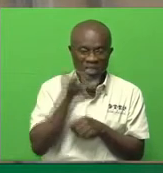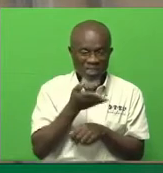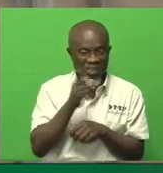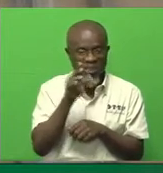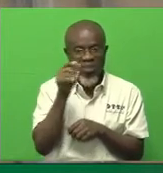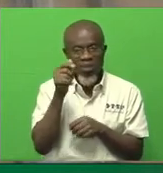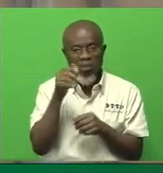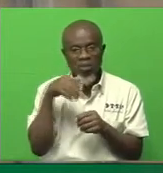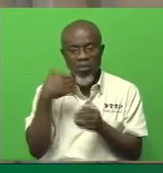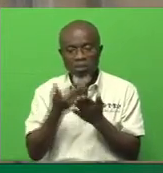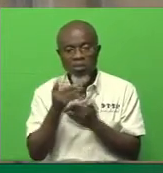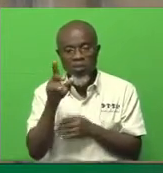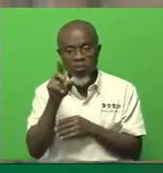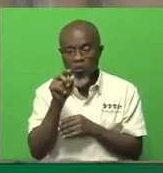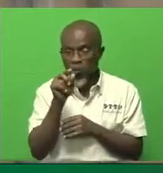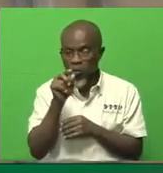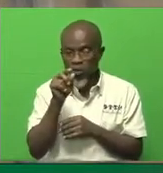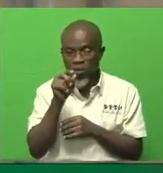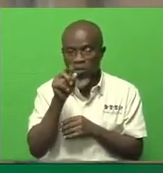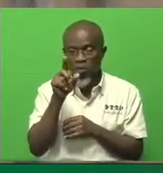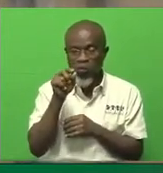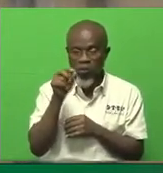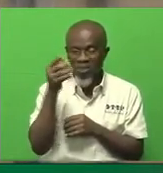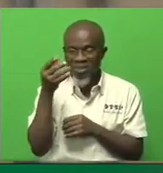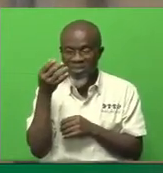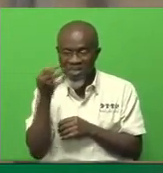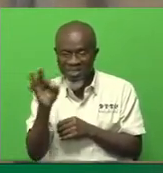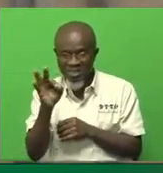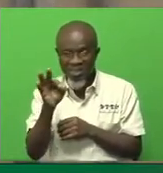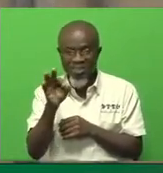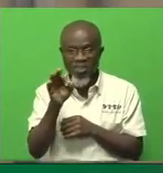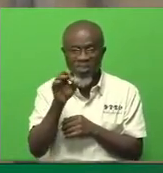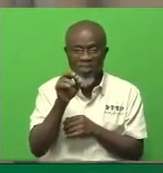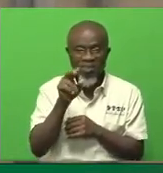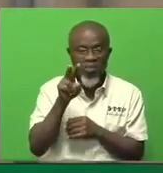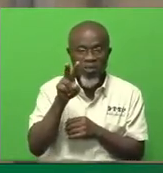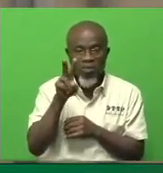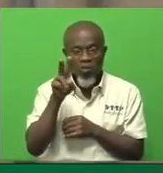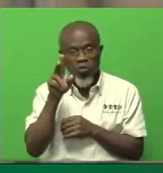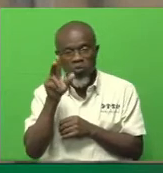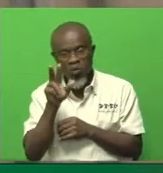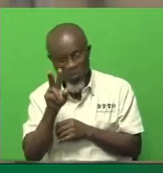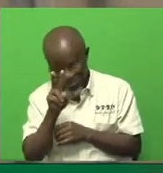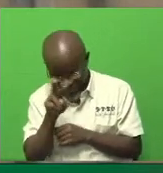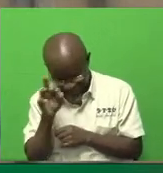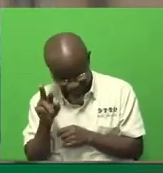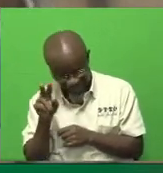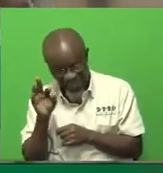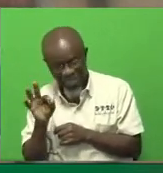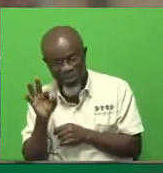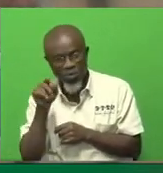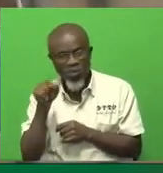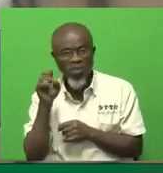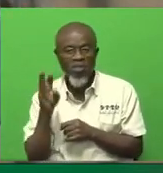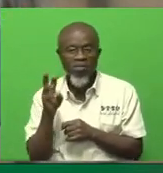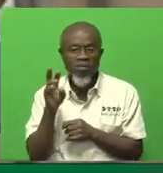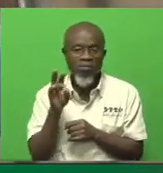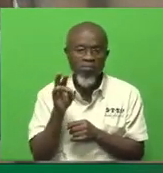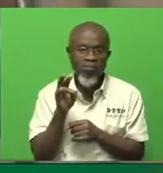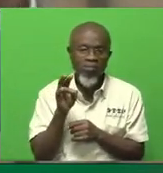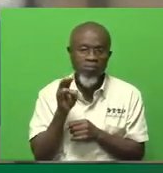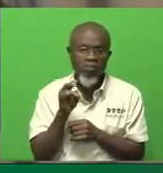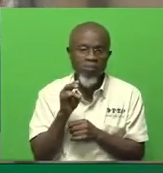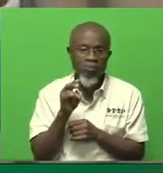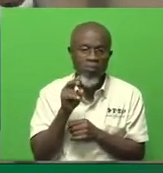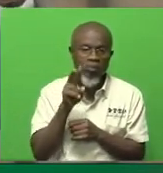half 2019 25.7 2020 26.1 2021 it